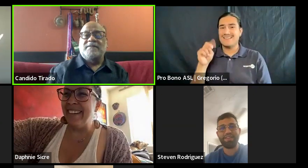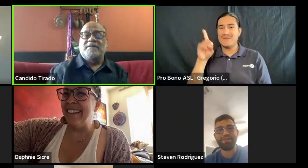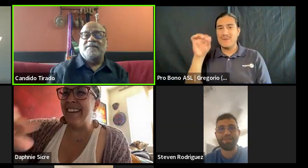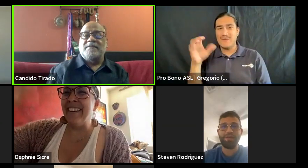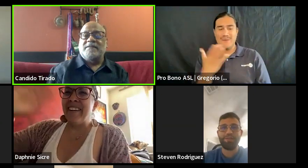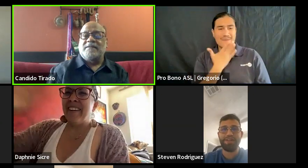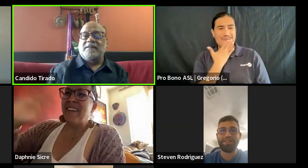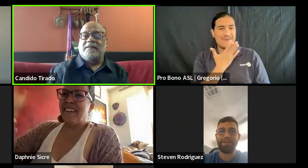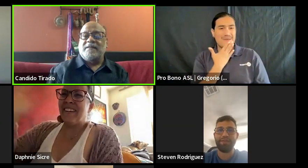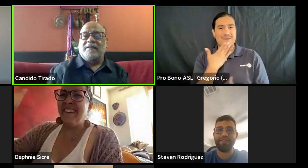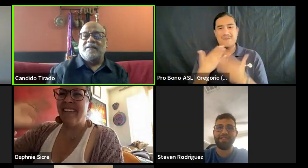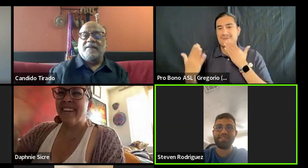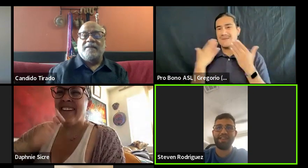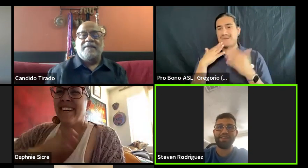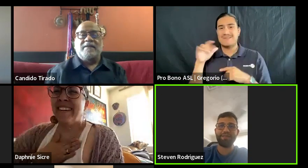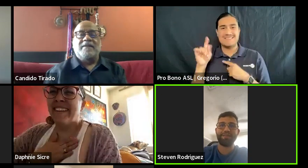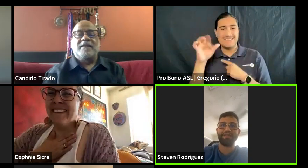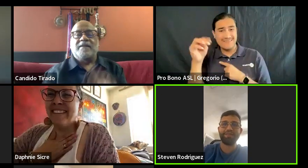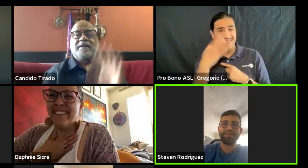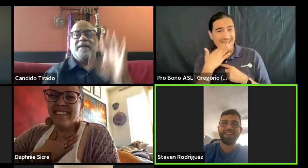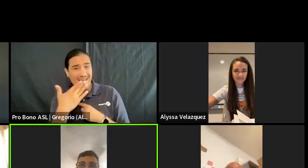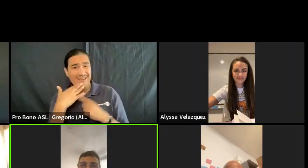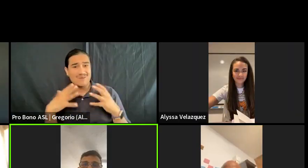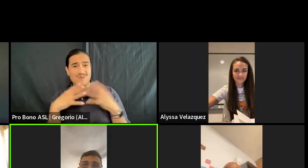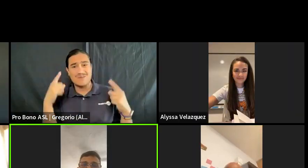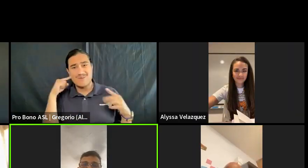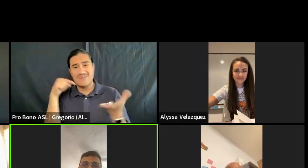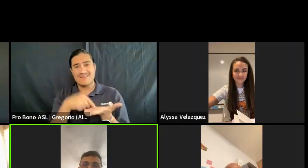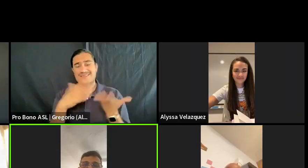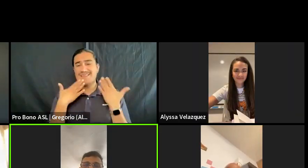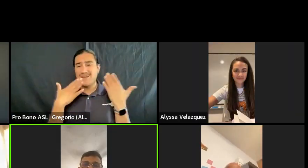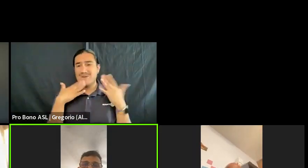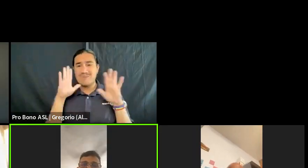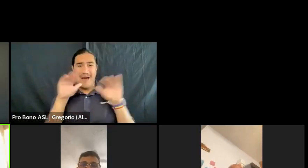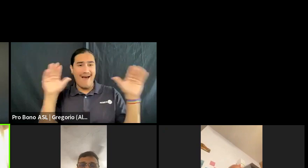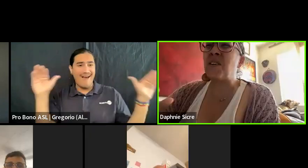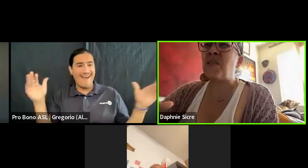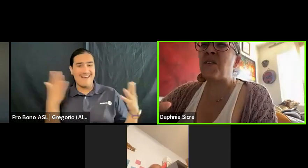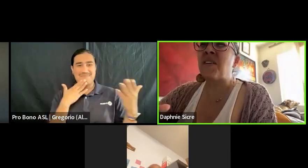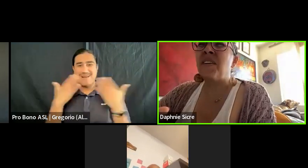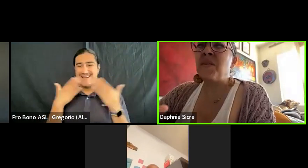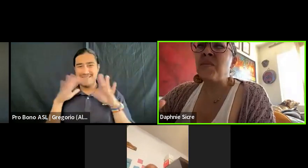Bye-bye. Thank you so much, y'all, for this. Thank you. Bye. Bye. Thank you.